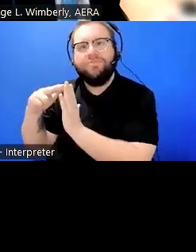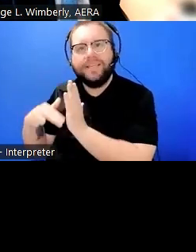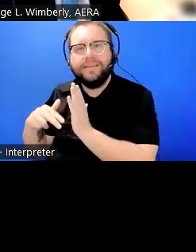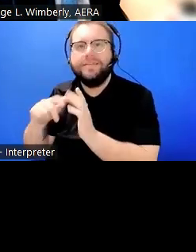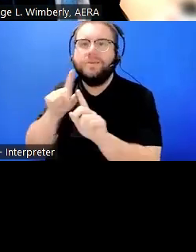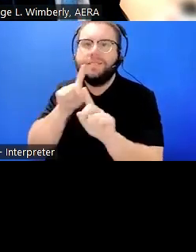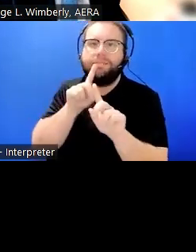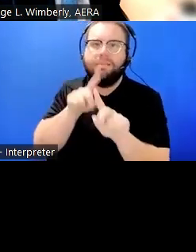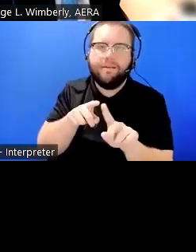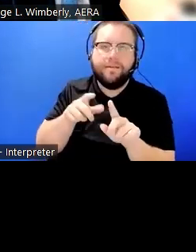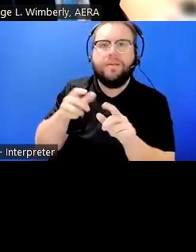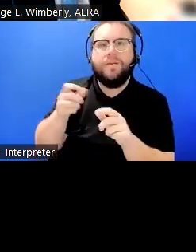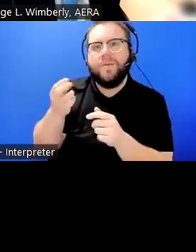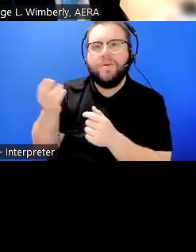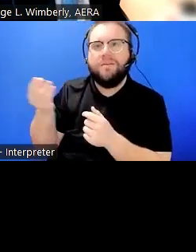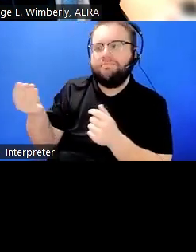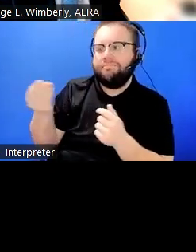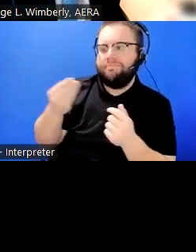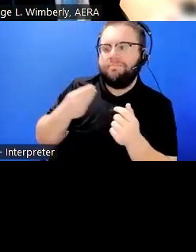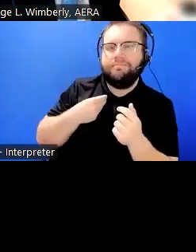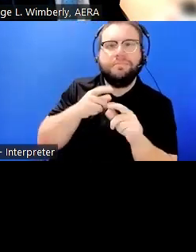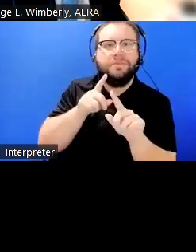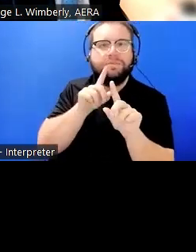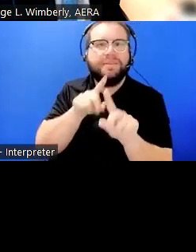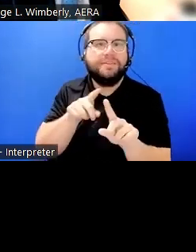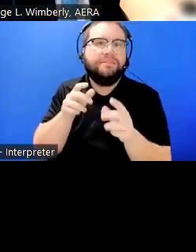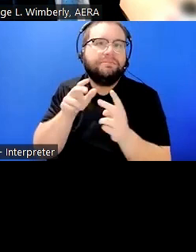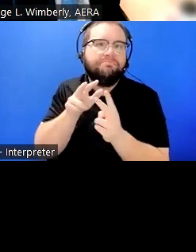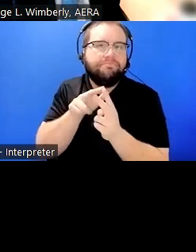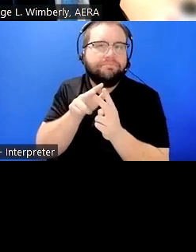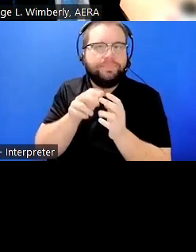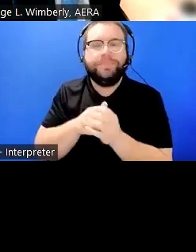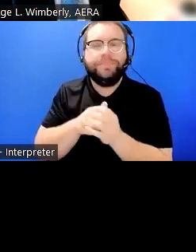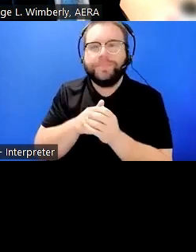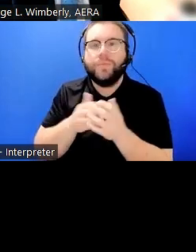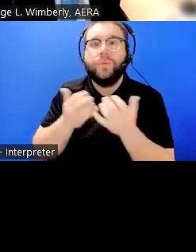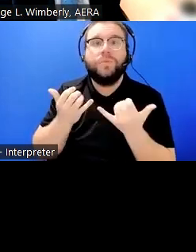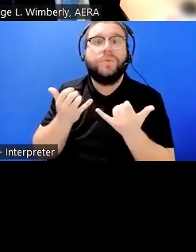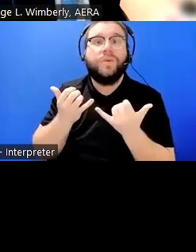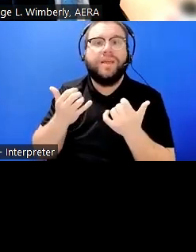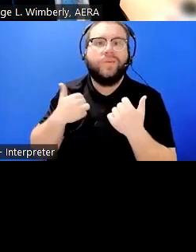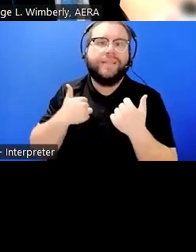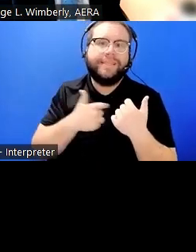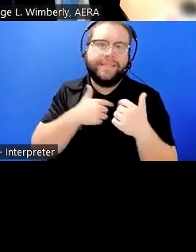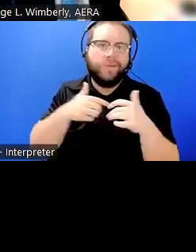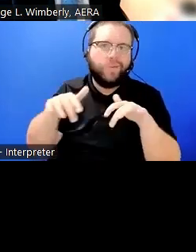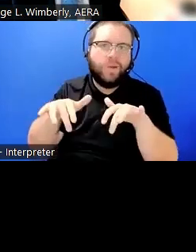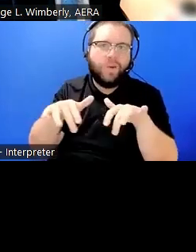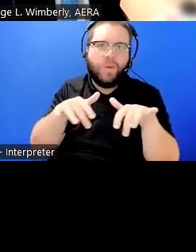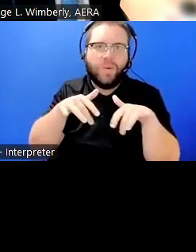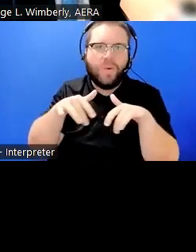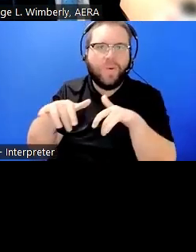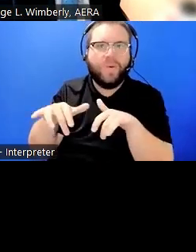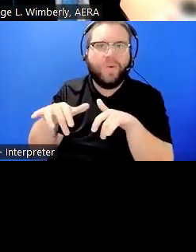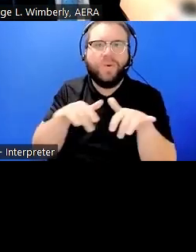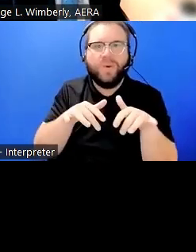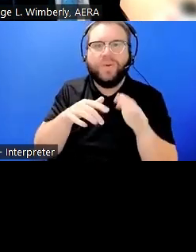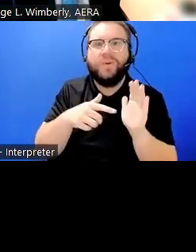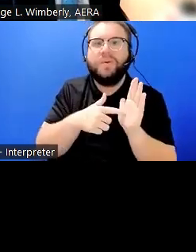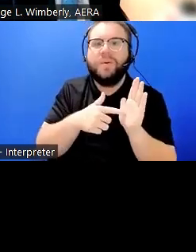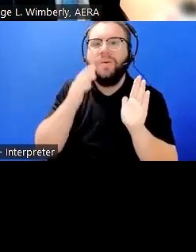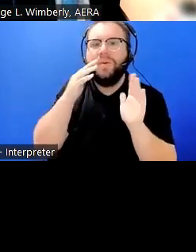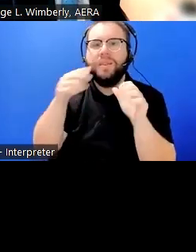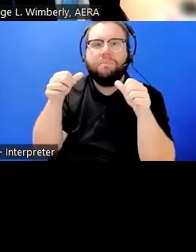Just as a reminder too, we are recording today's webinar, and this recording will be posted on the